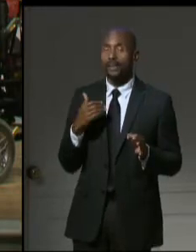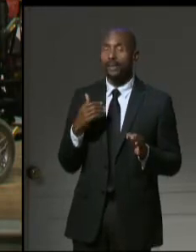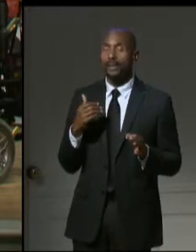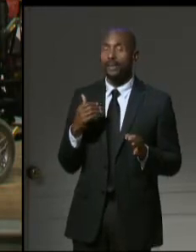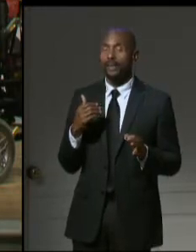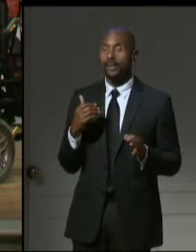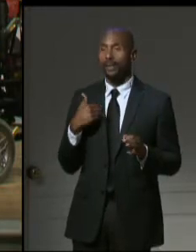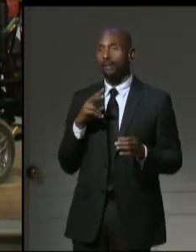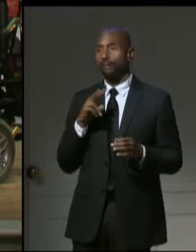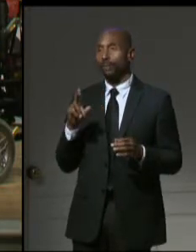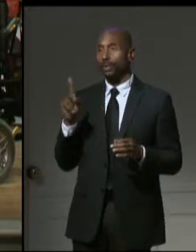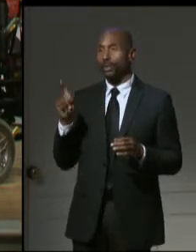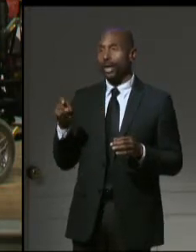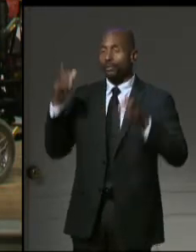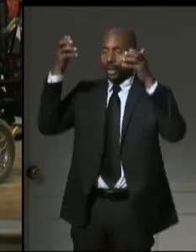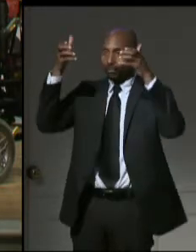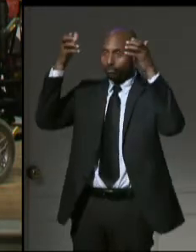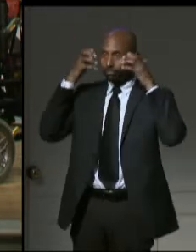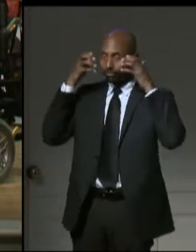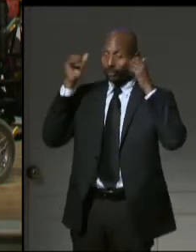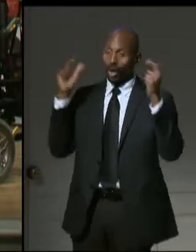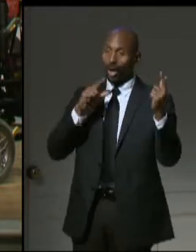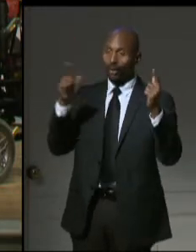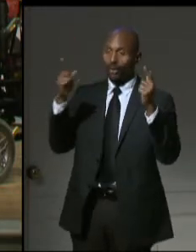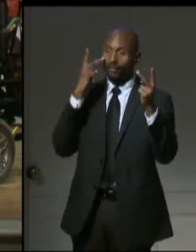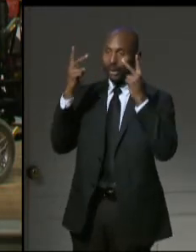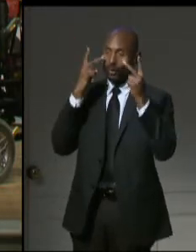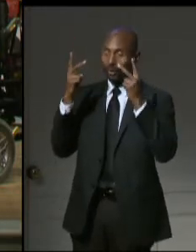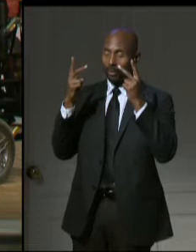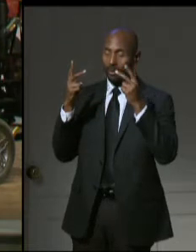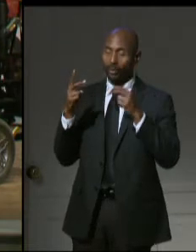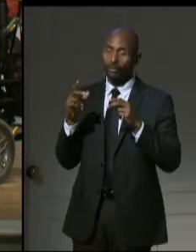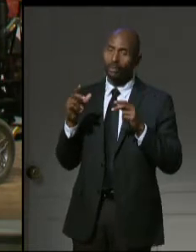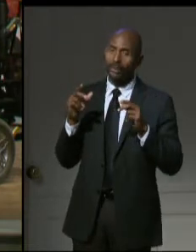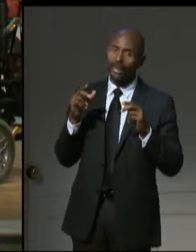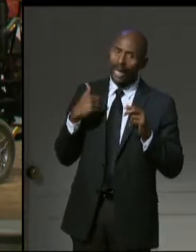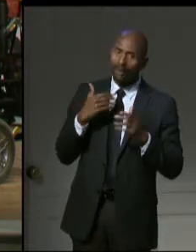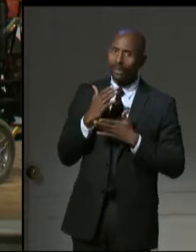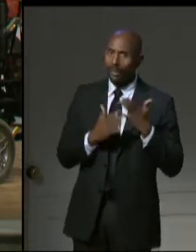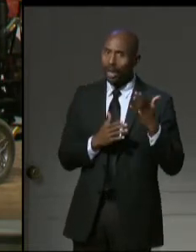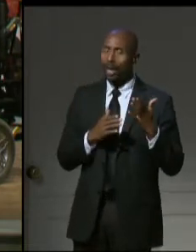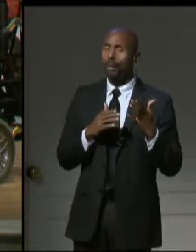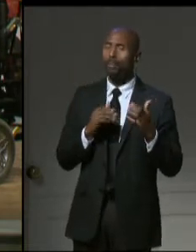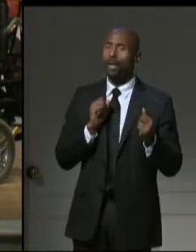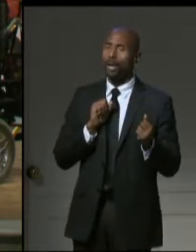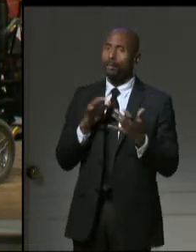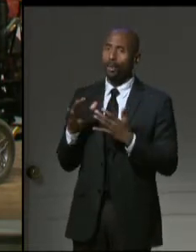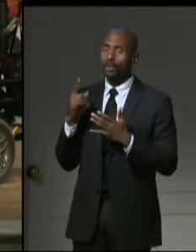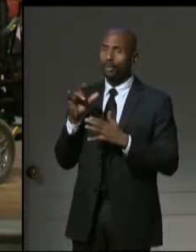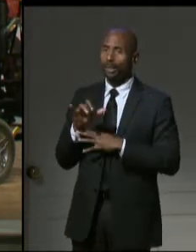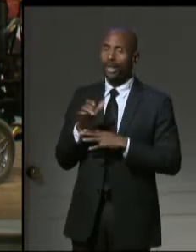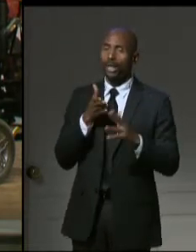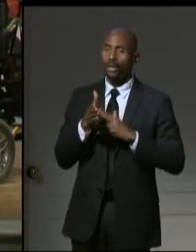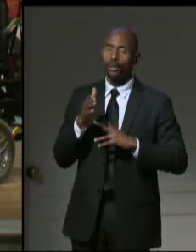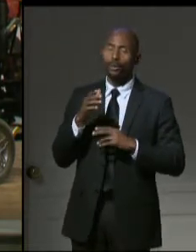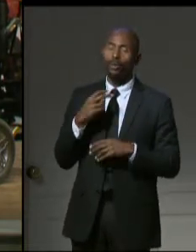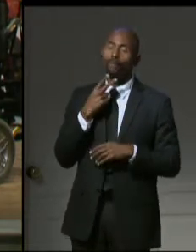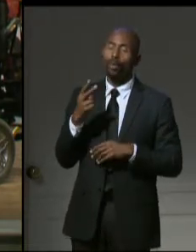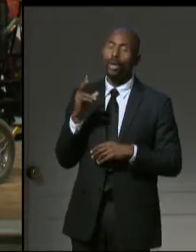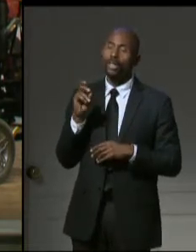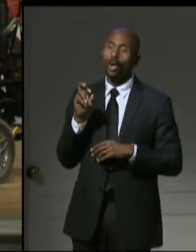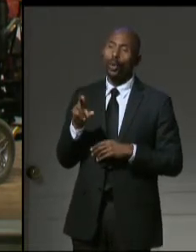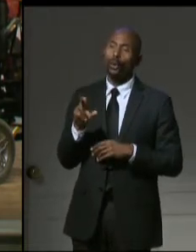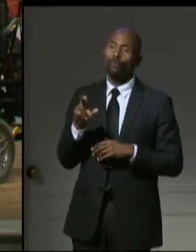virtual reality, you put on a headset, it's all visual. There's ways you can address that through the voiceover activations